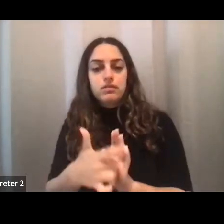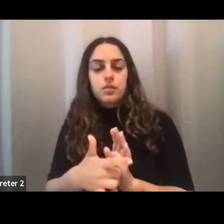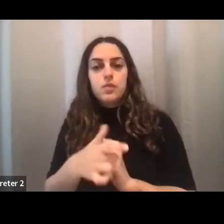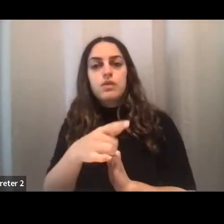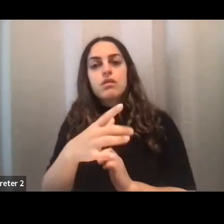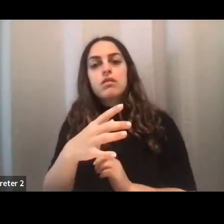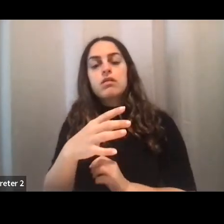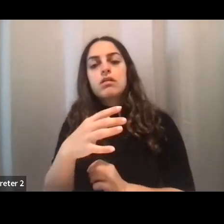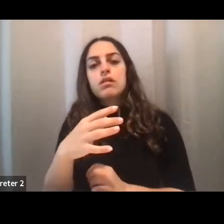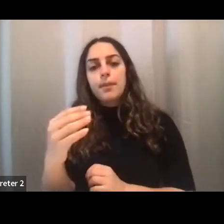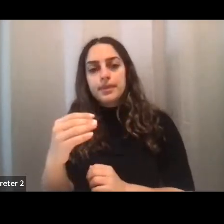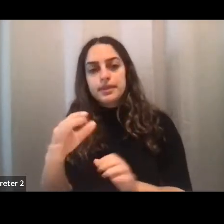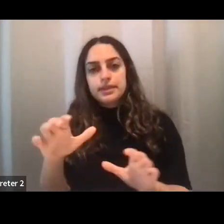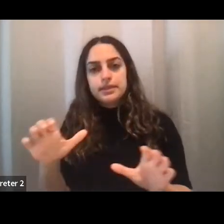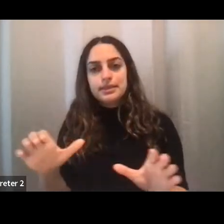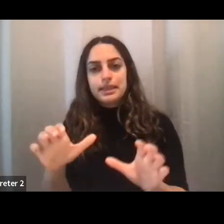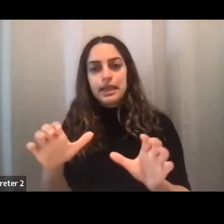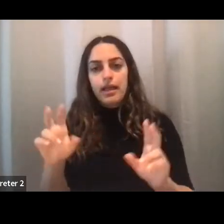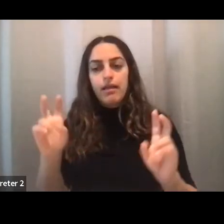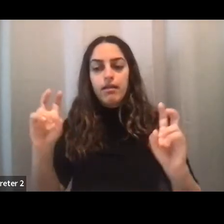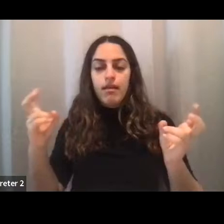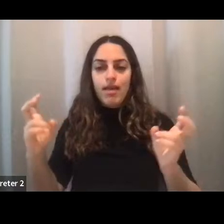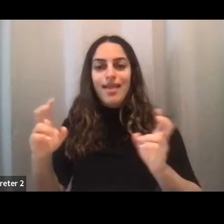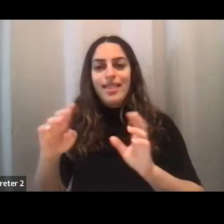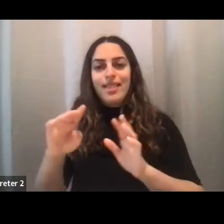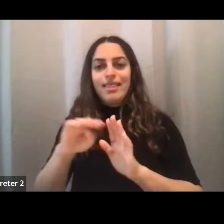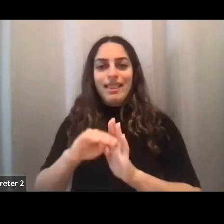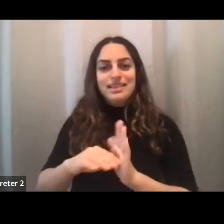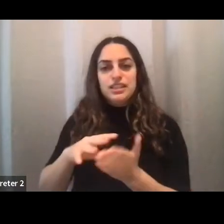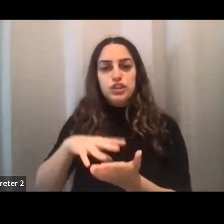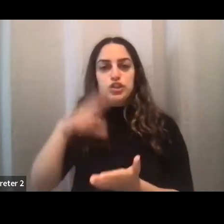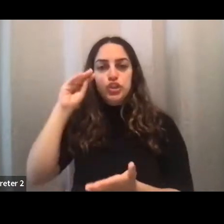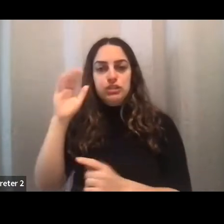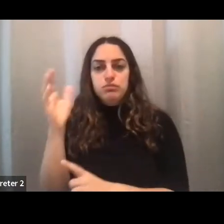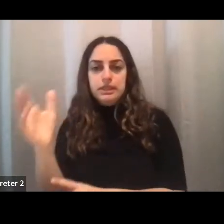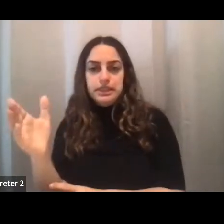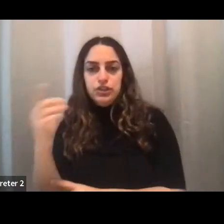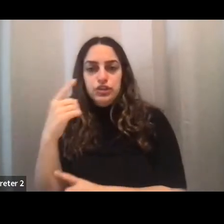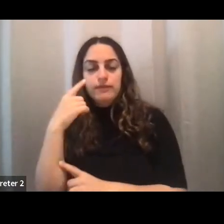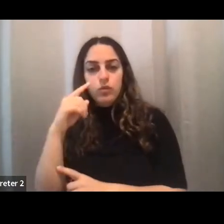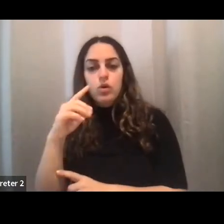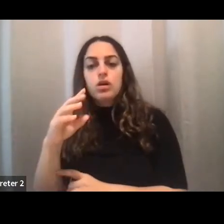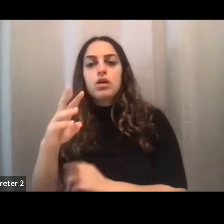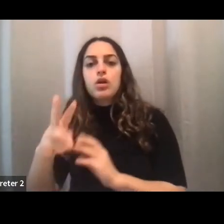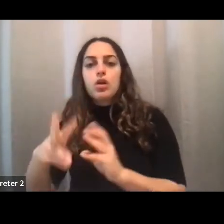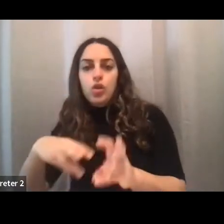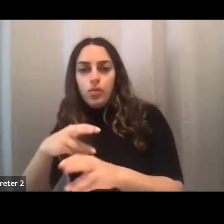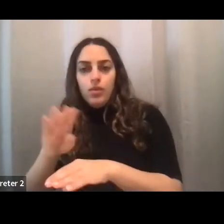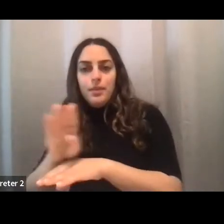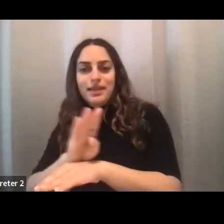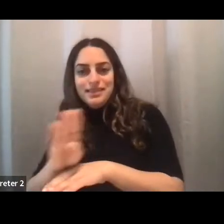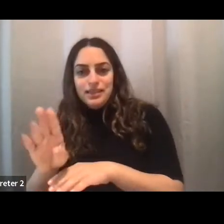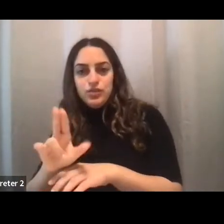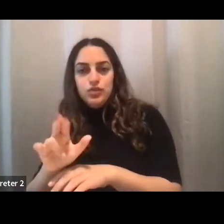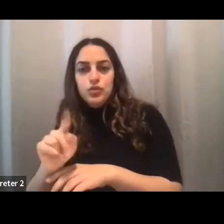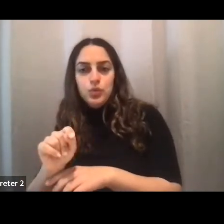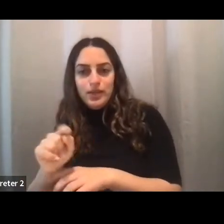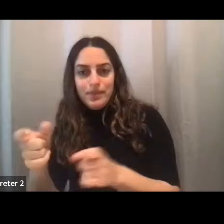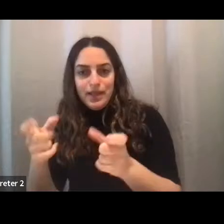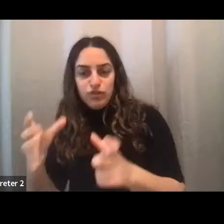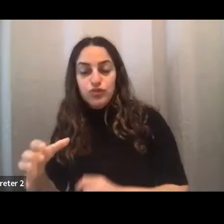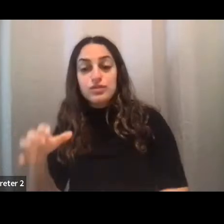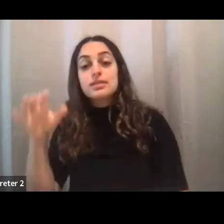a lessons learned presentation for global business unit managers and this can this presentation